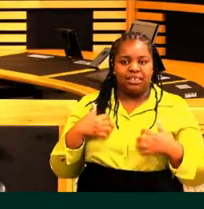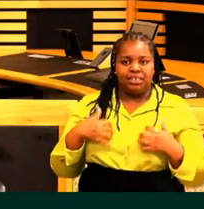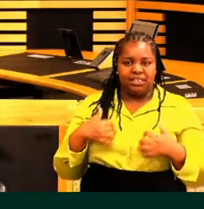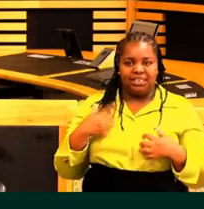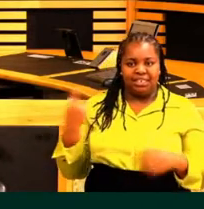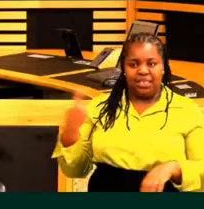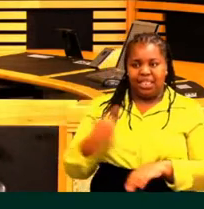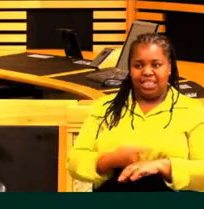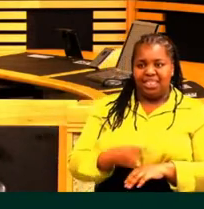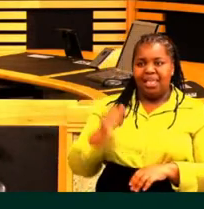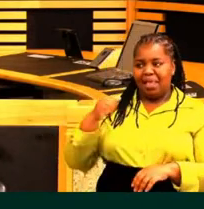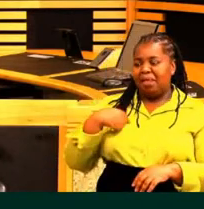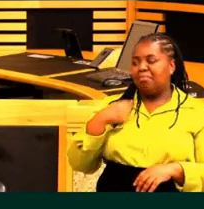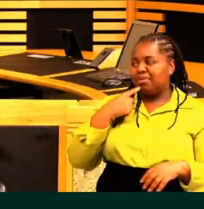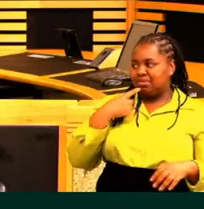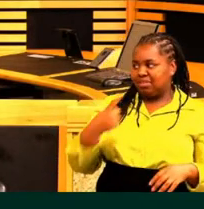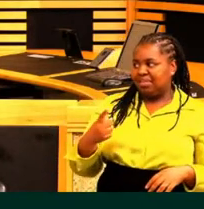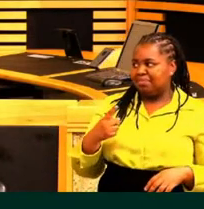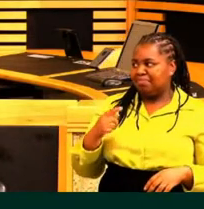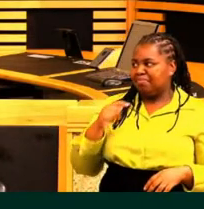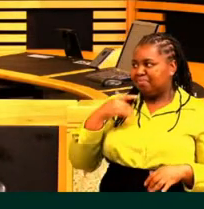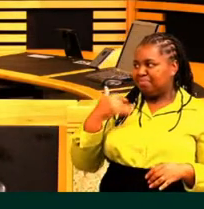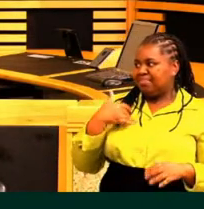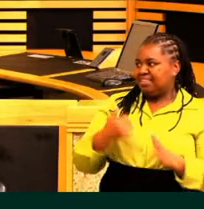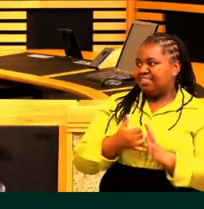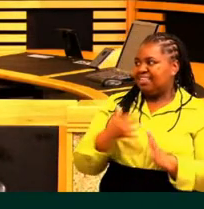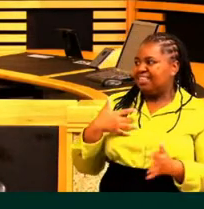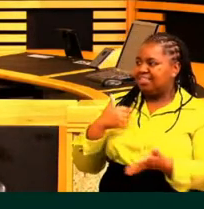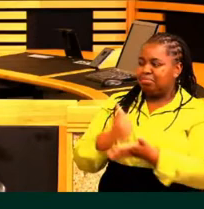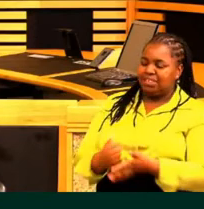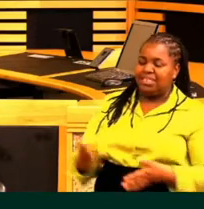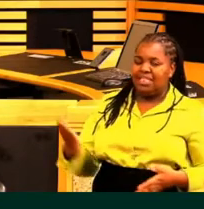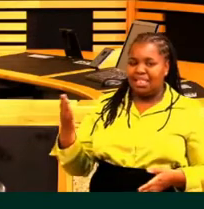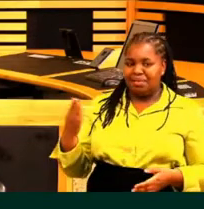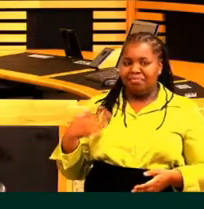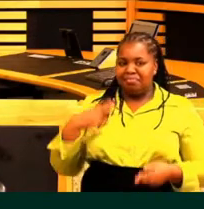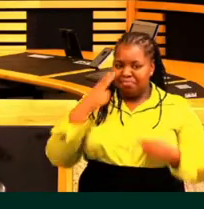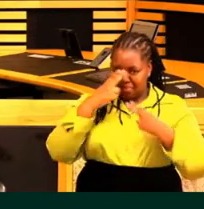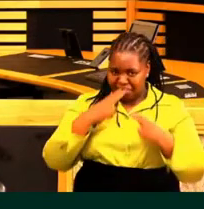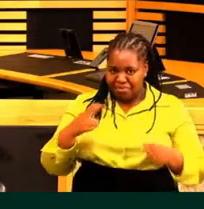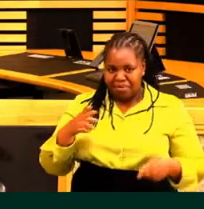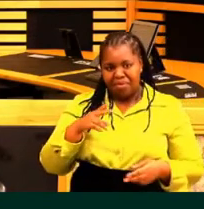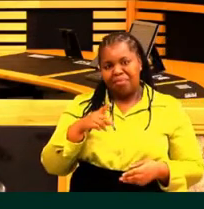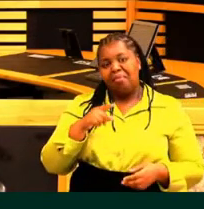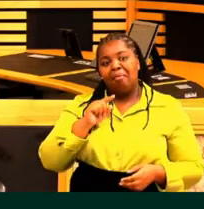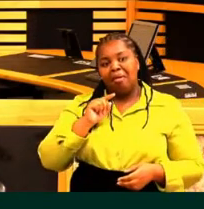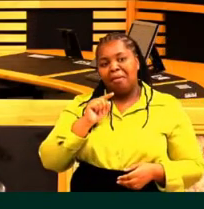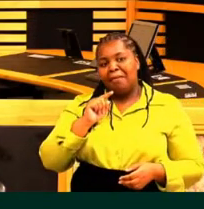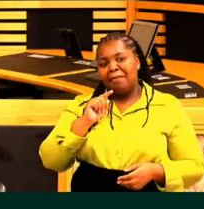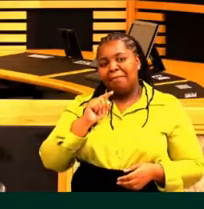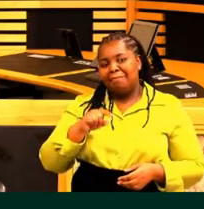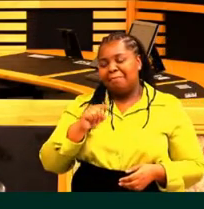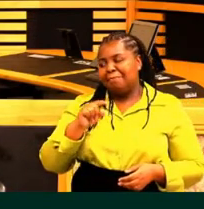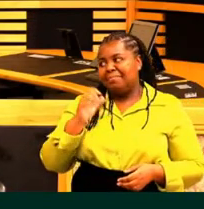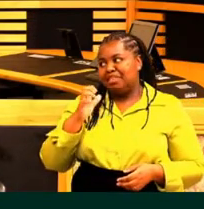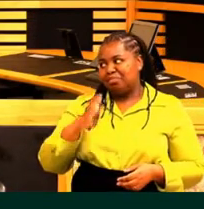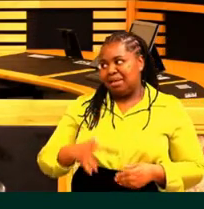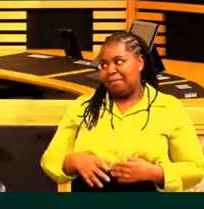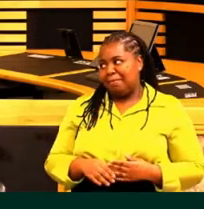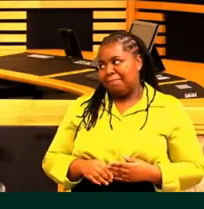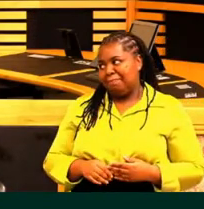day I must indicate and I'm just as I'm sitting there honorable uh